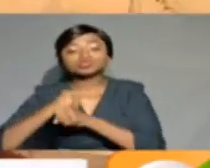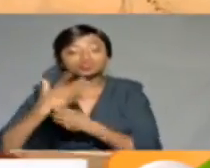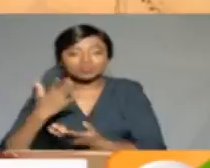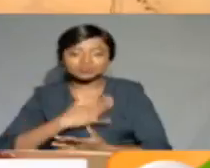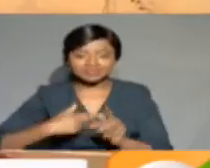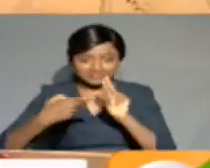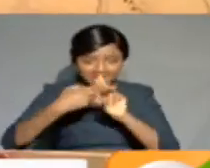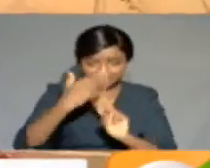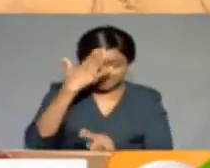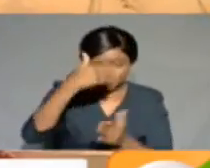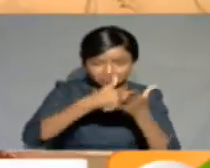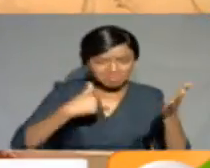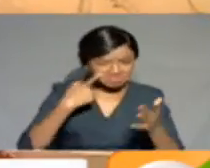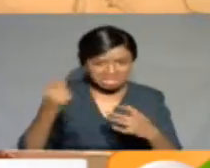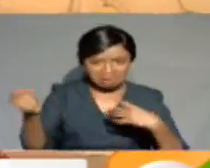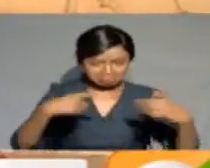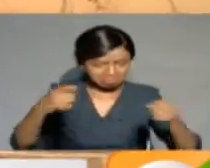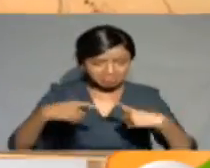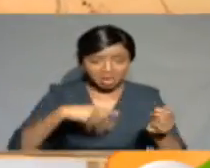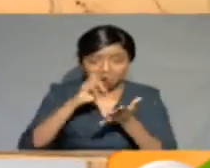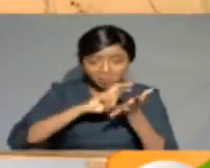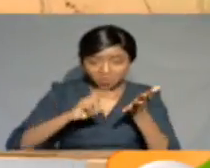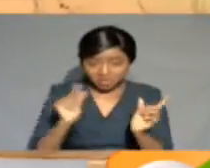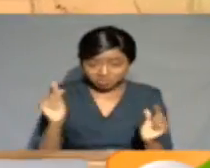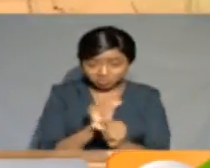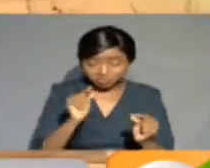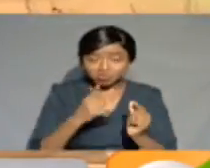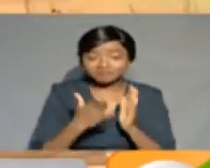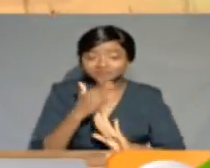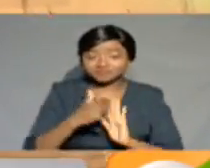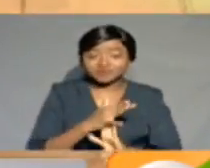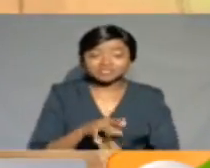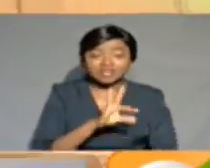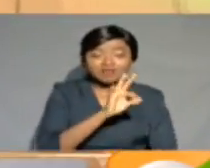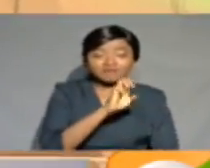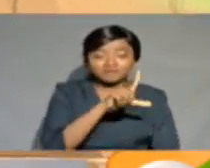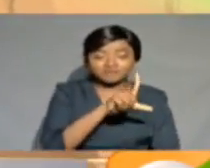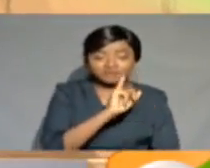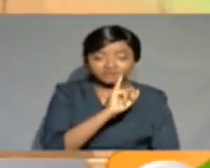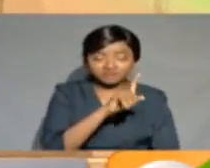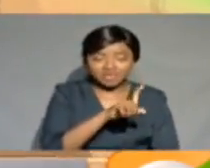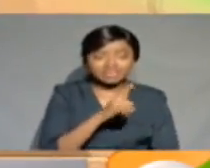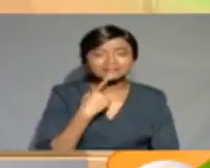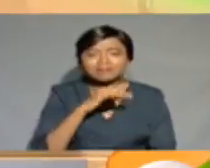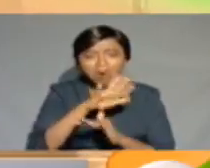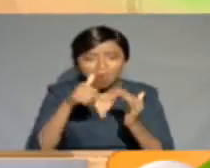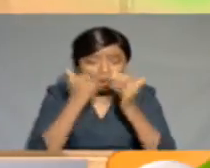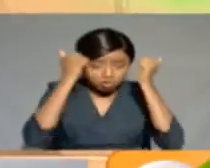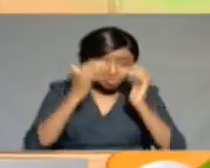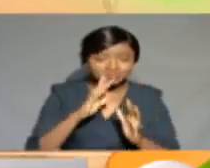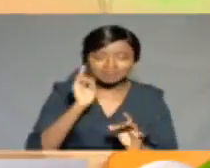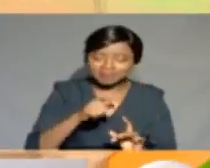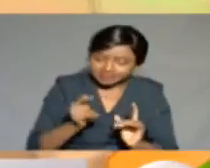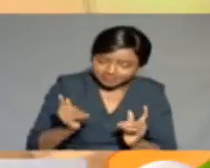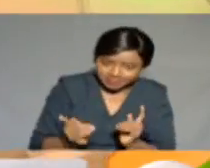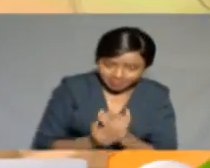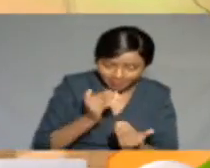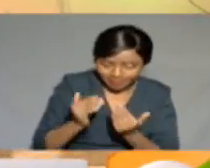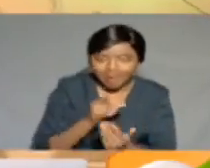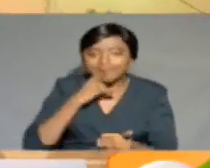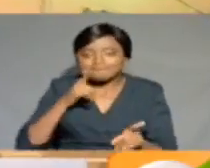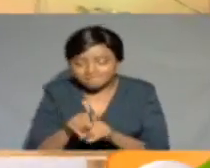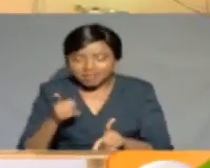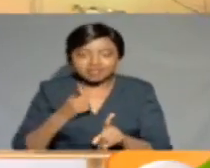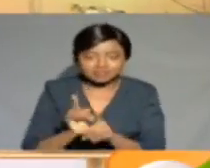Use the hashtag Monday Report. I see a lot of your feedback. I'll try and read a few of them really fast. Felix Njika says all the students should be their brothers and sisters keepers